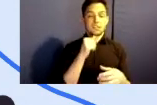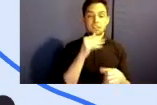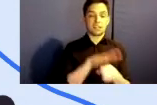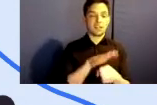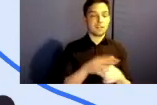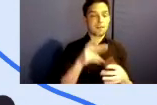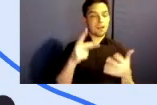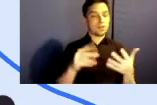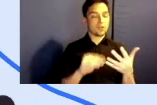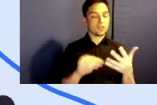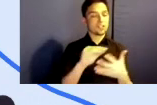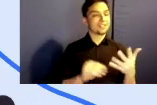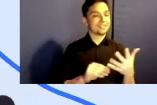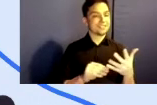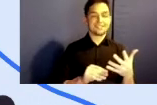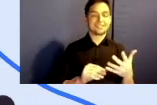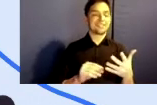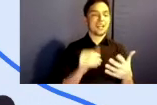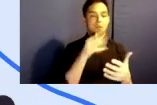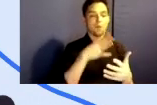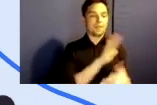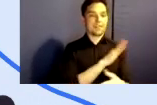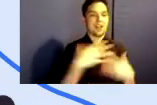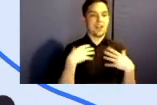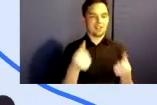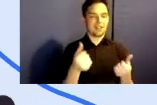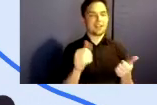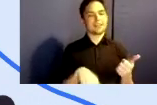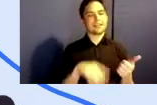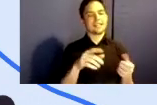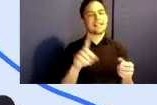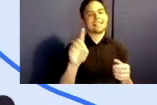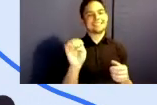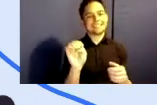women's health. That's kind of deprioritizing the